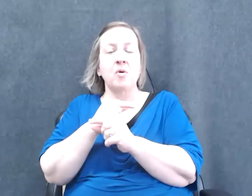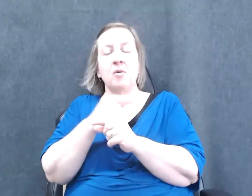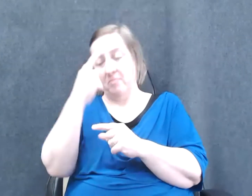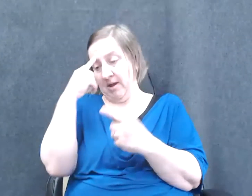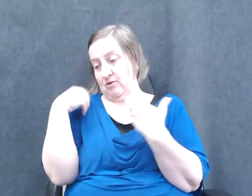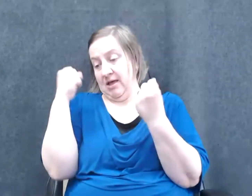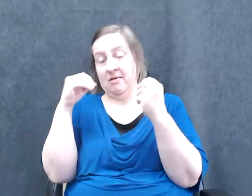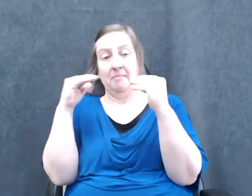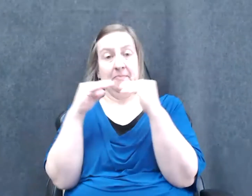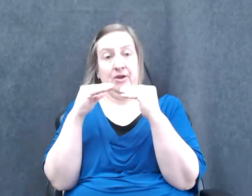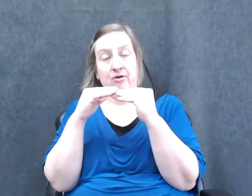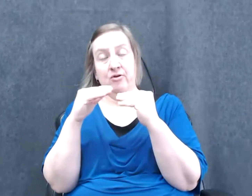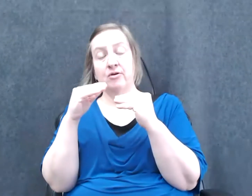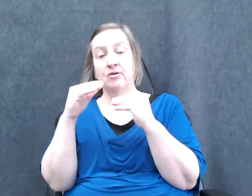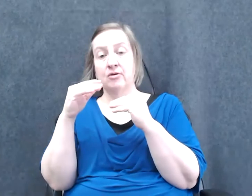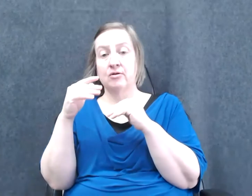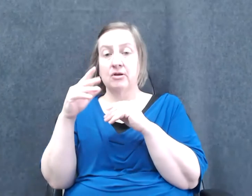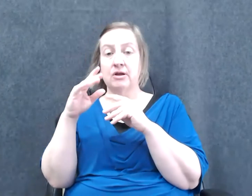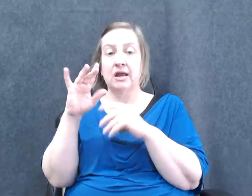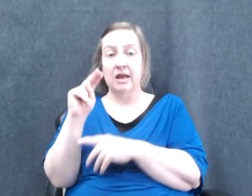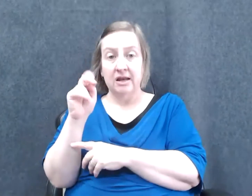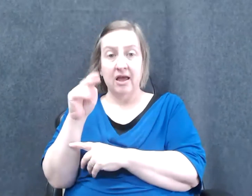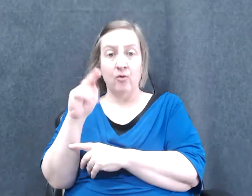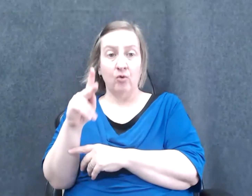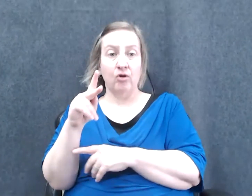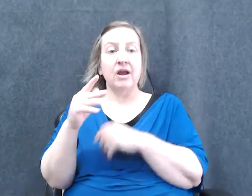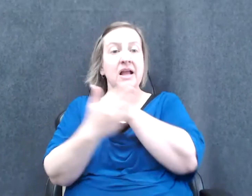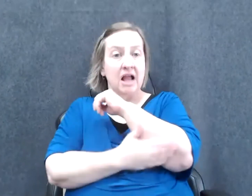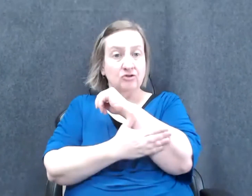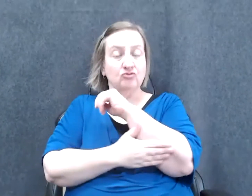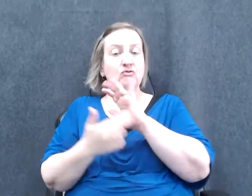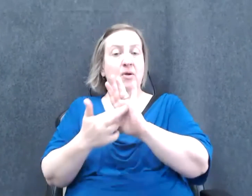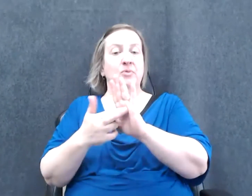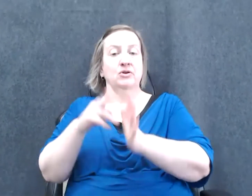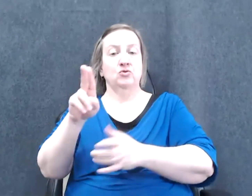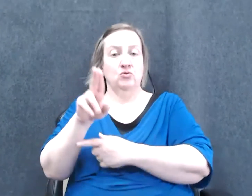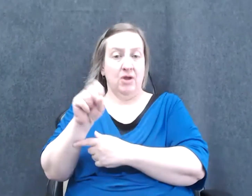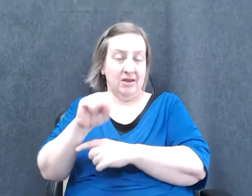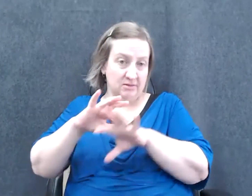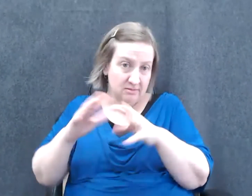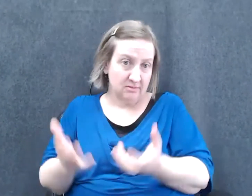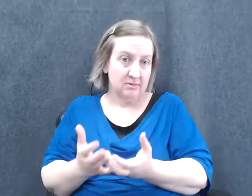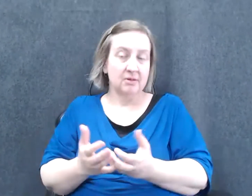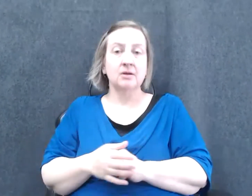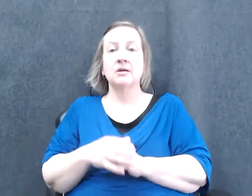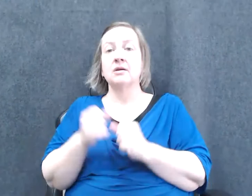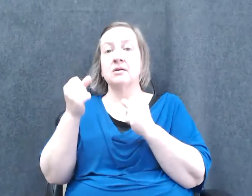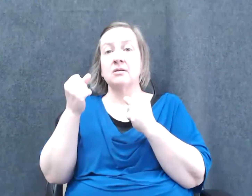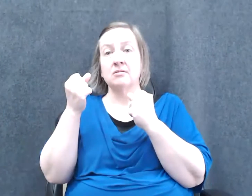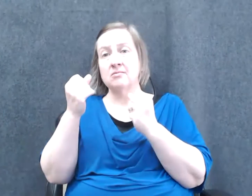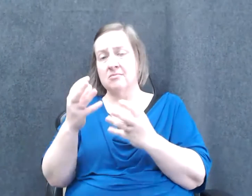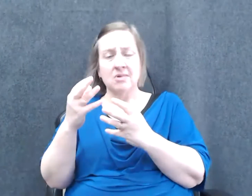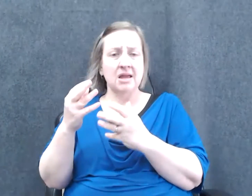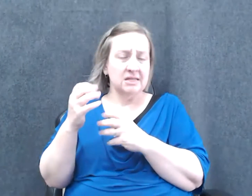a country executive committee member representing the United States. Over her many decades of work, she